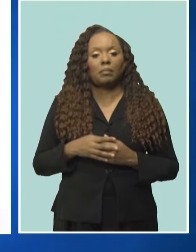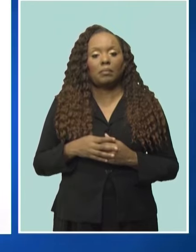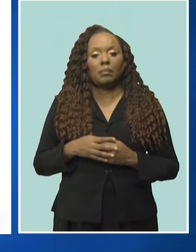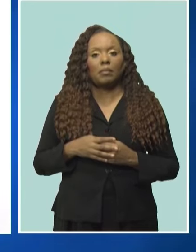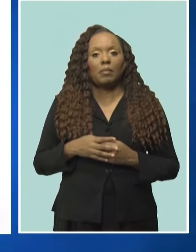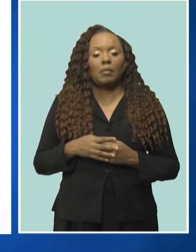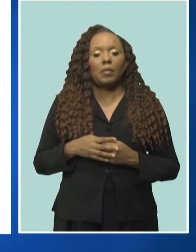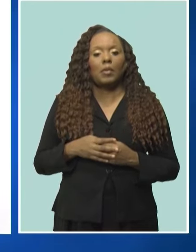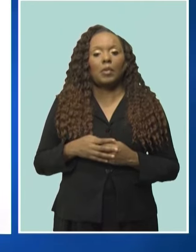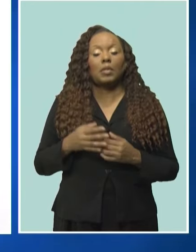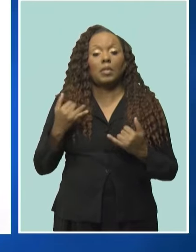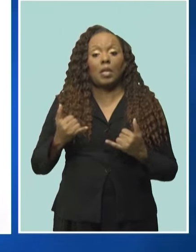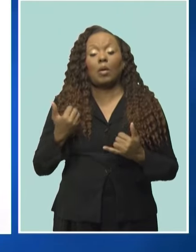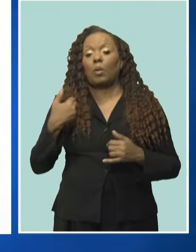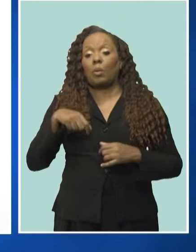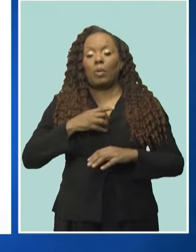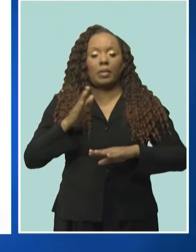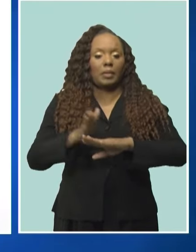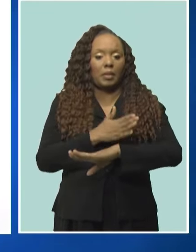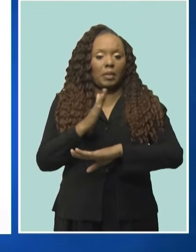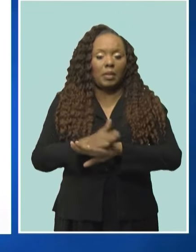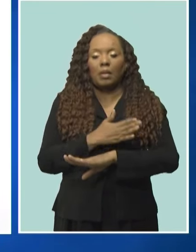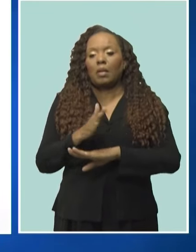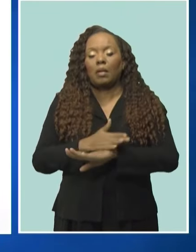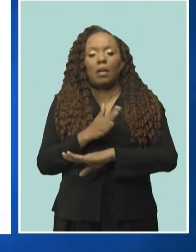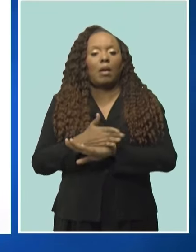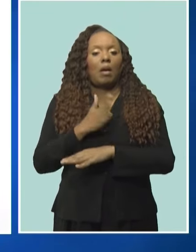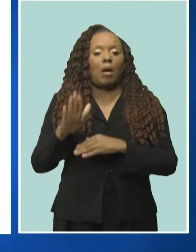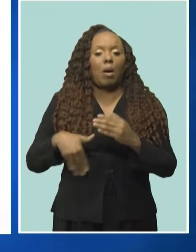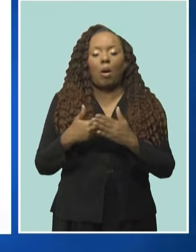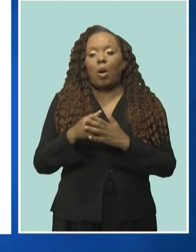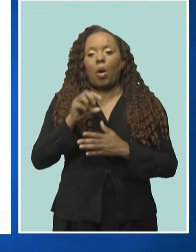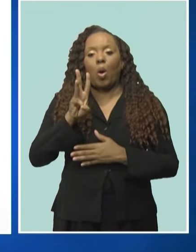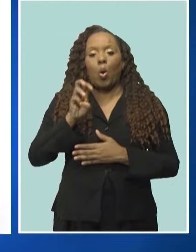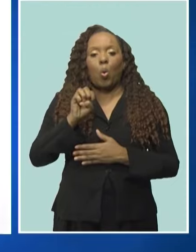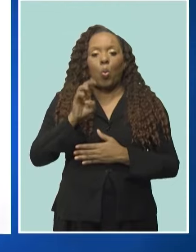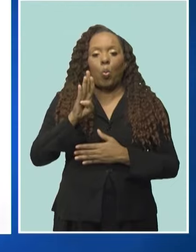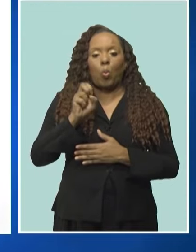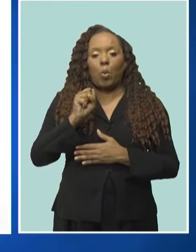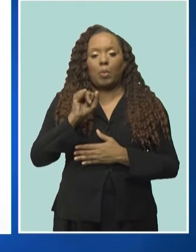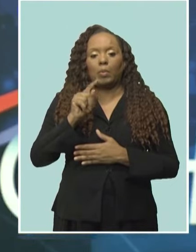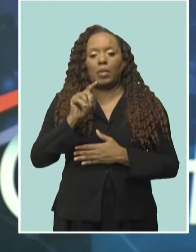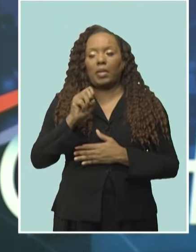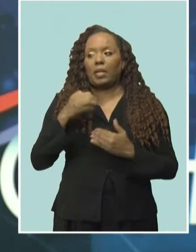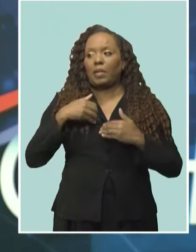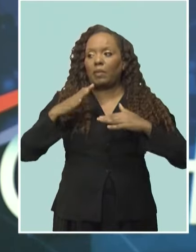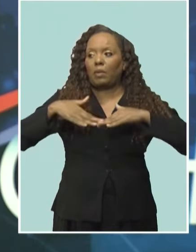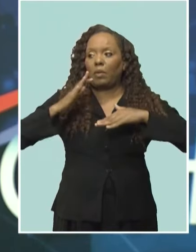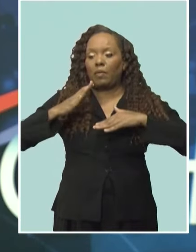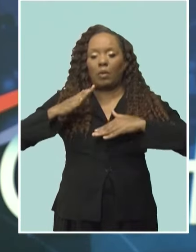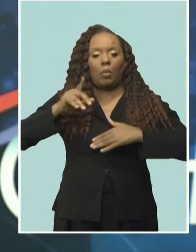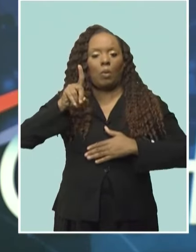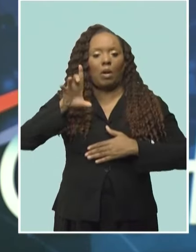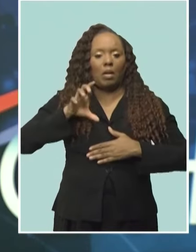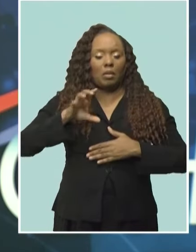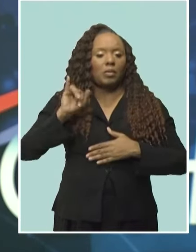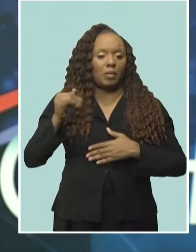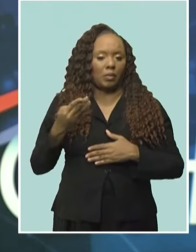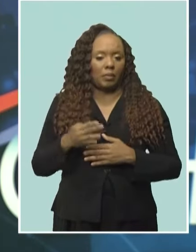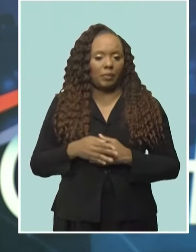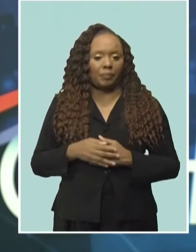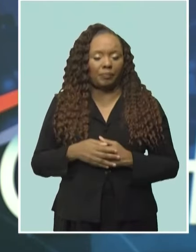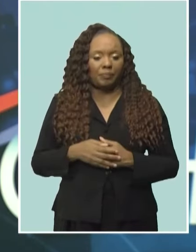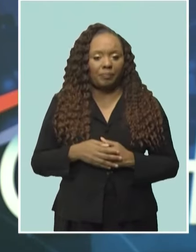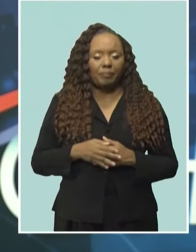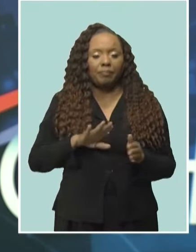being updated with all of the latest positions, and we've got over 100 positions available. The National Cultural Foundation